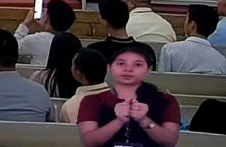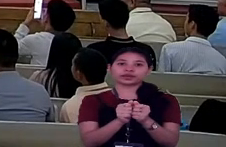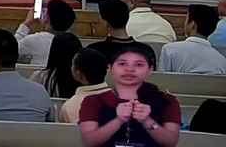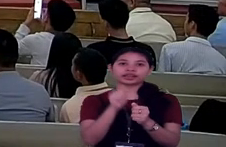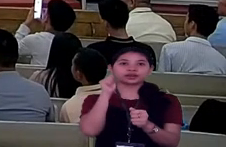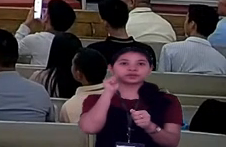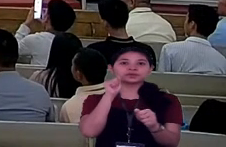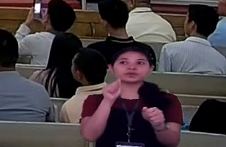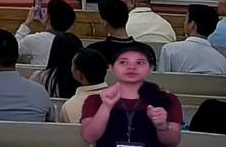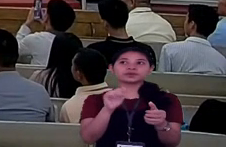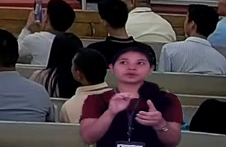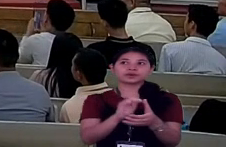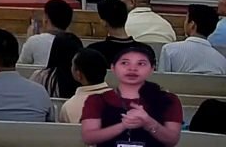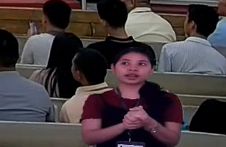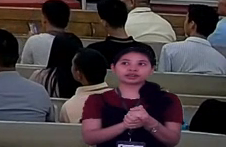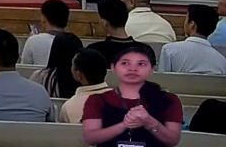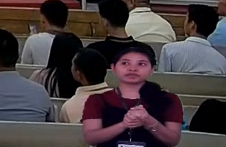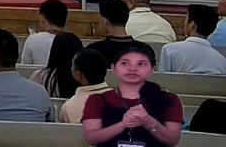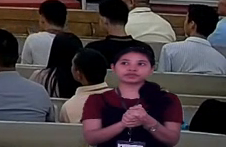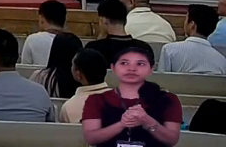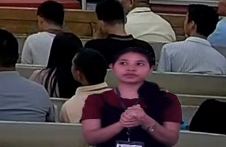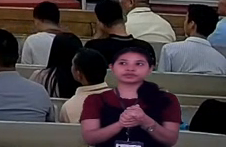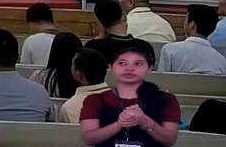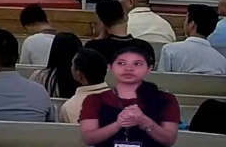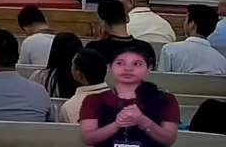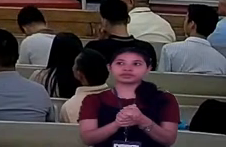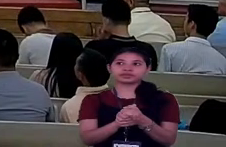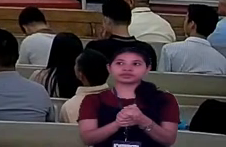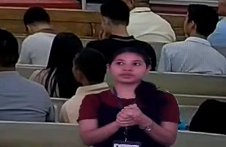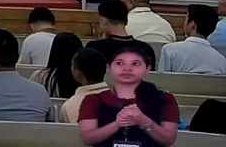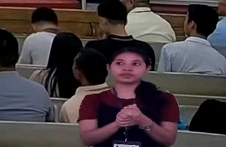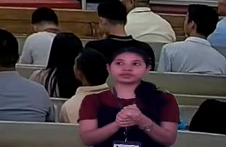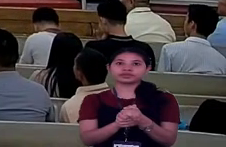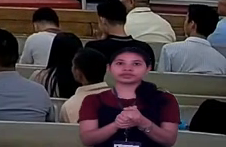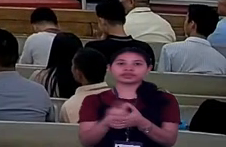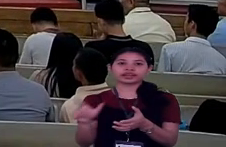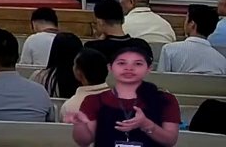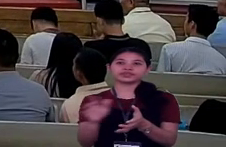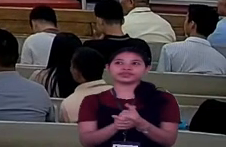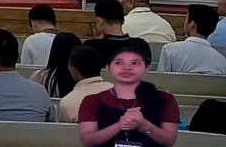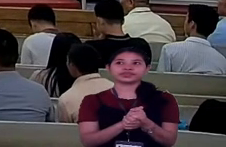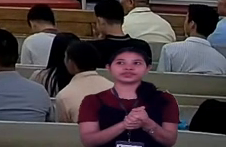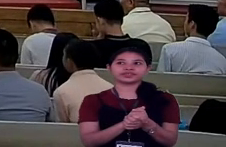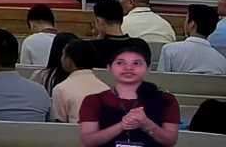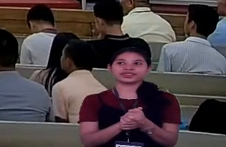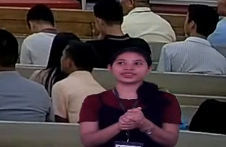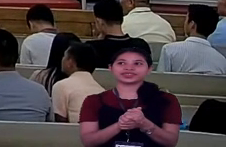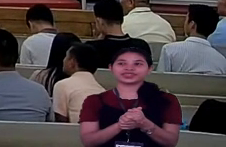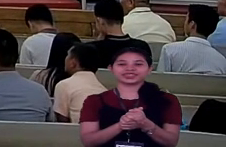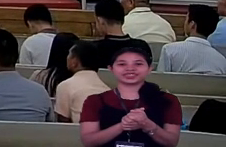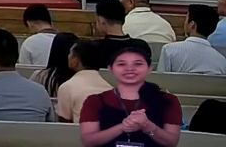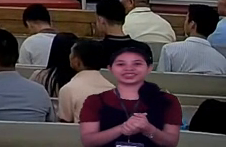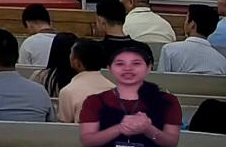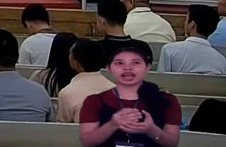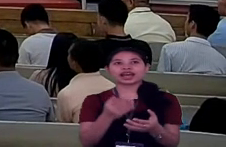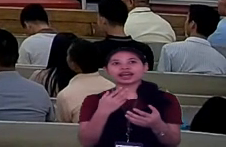Pumis, going to the land of Congo, Amen. Democratic Republic of Congo. And I would like to take